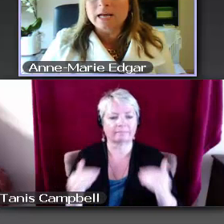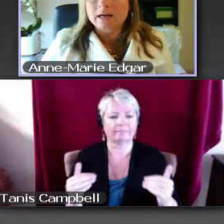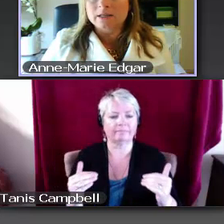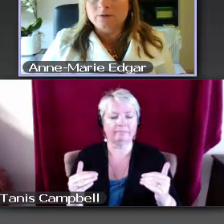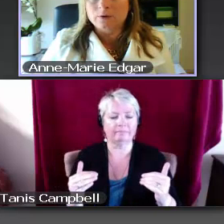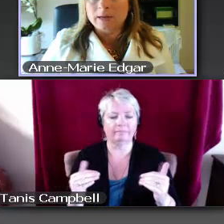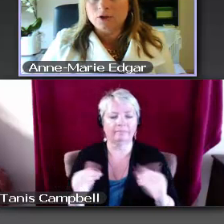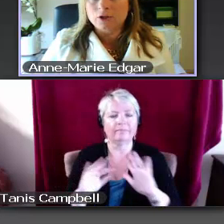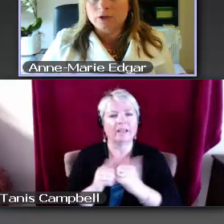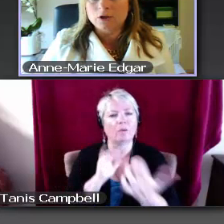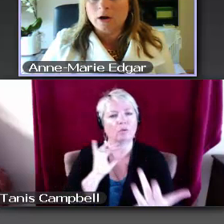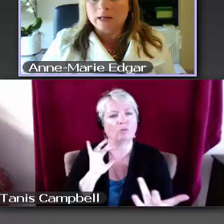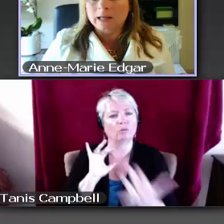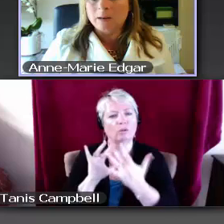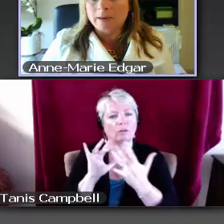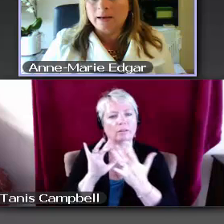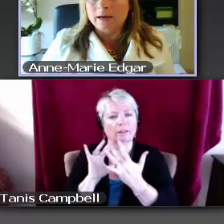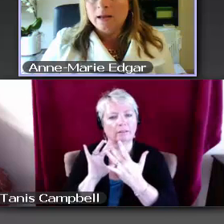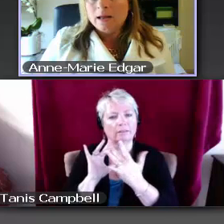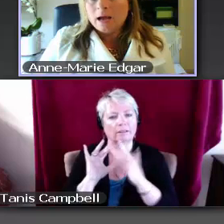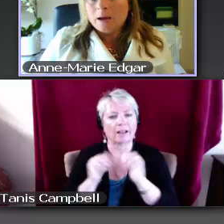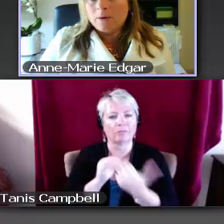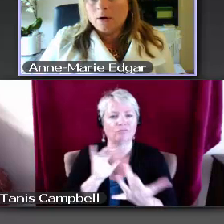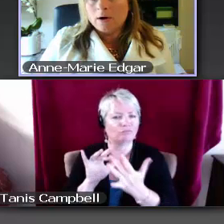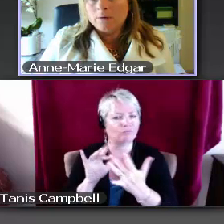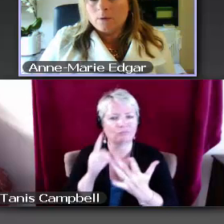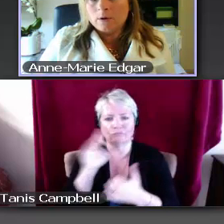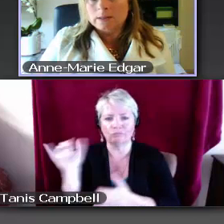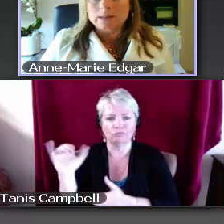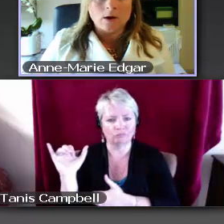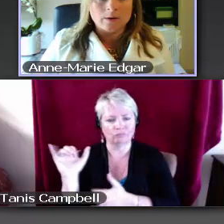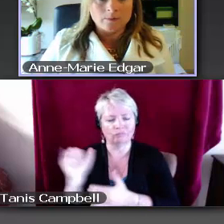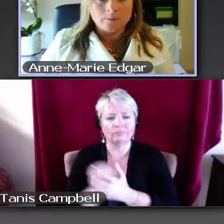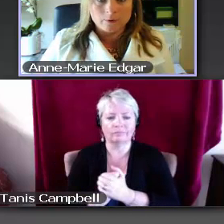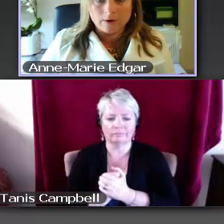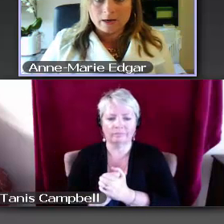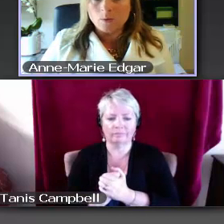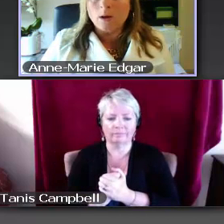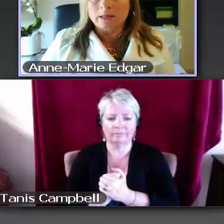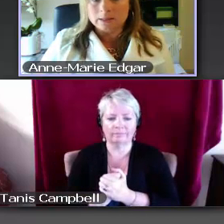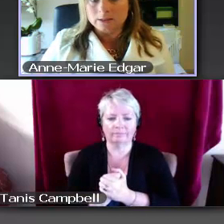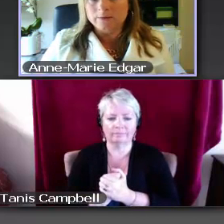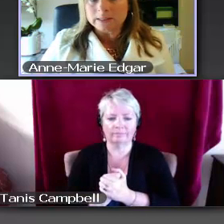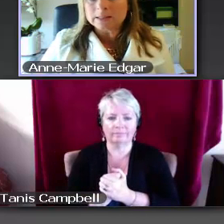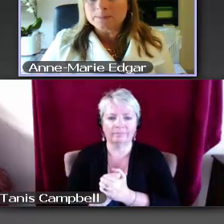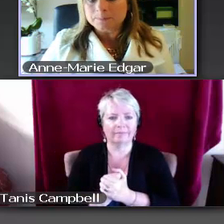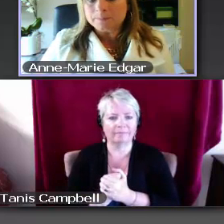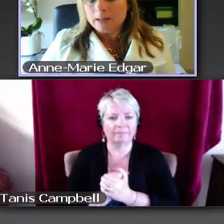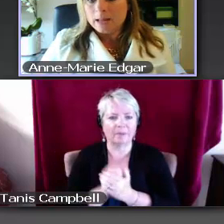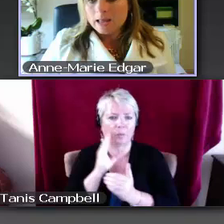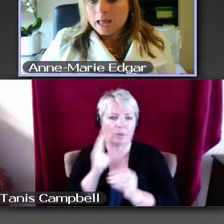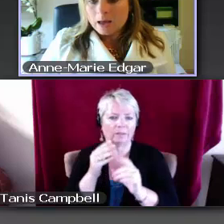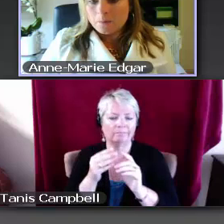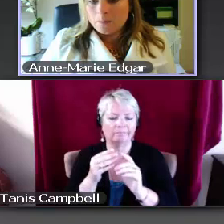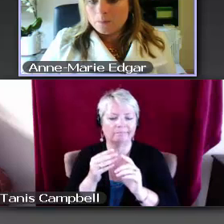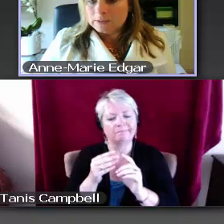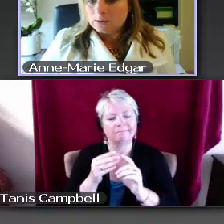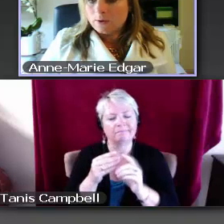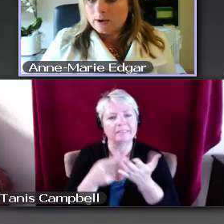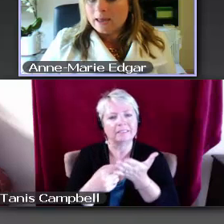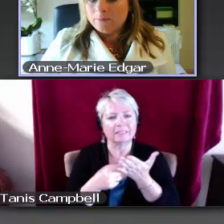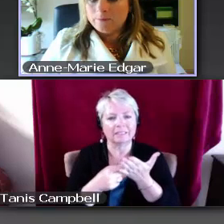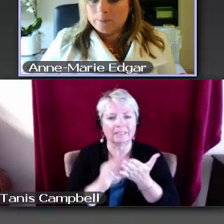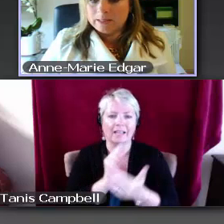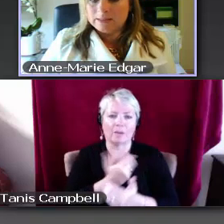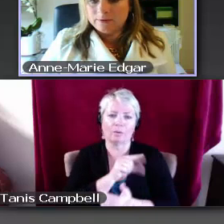some contact information and talk a little bit about our focus on providing quality service.